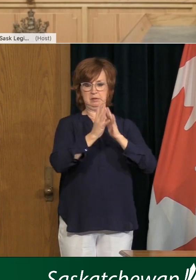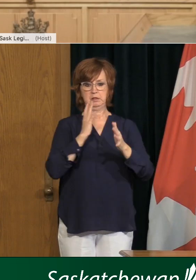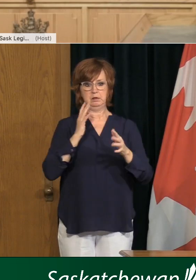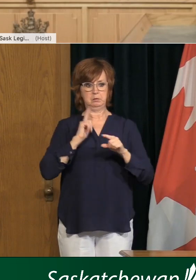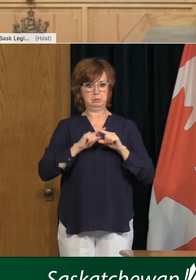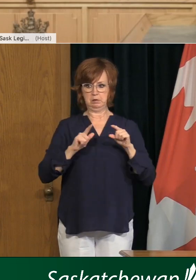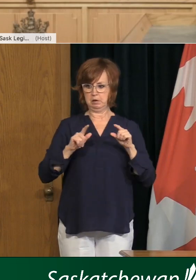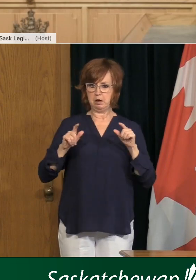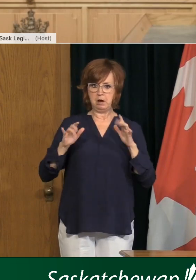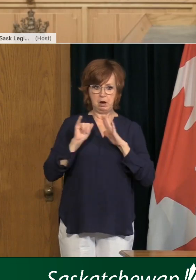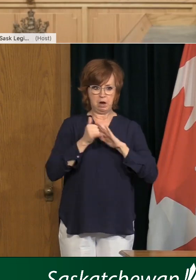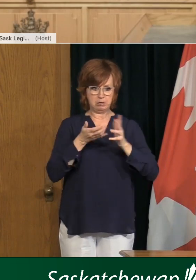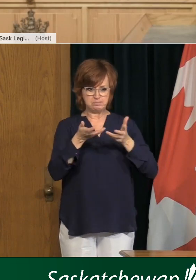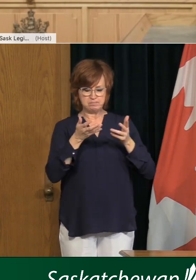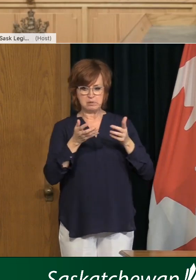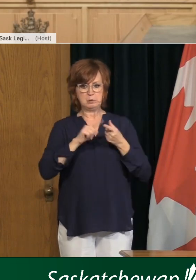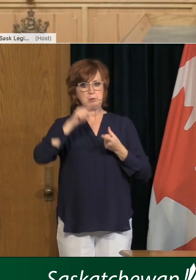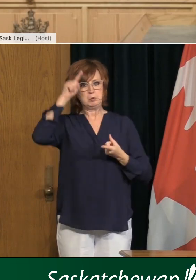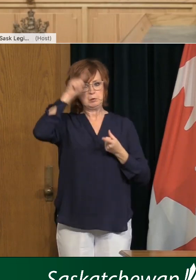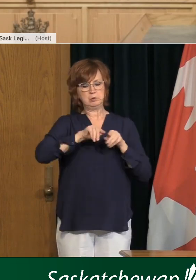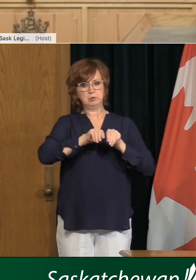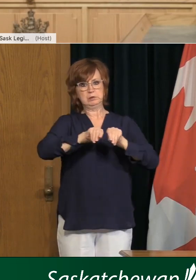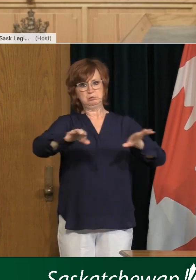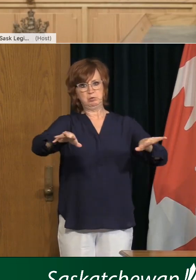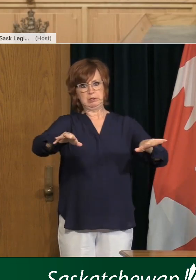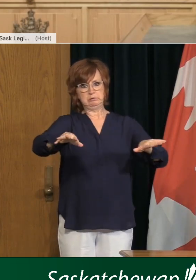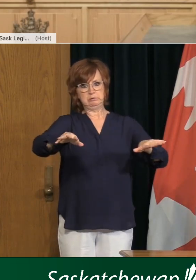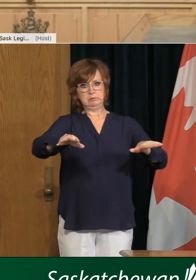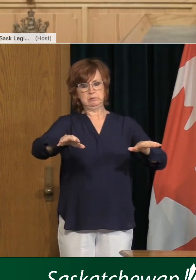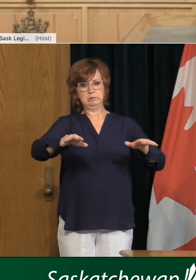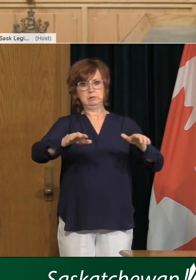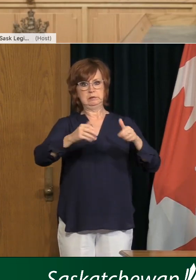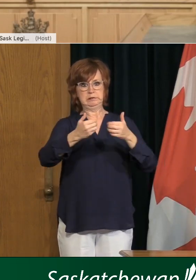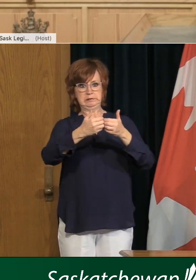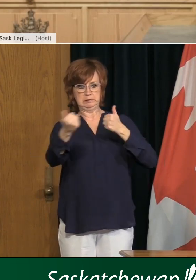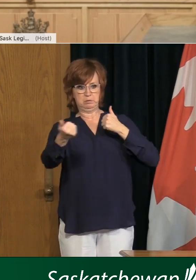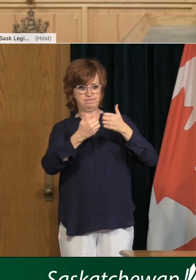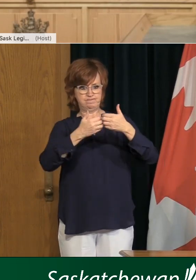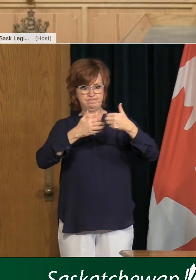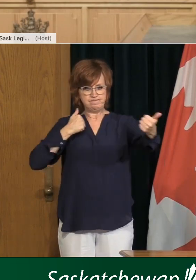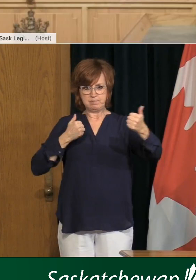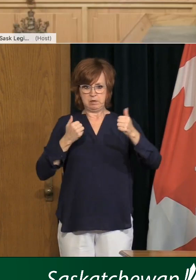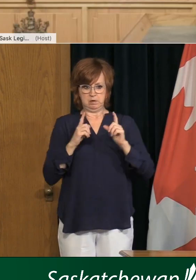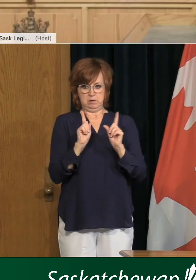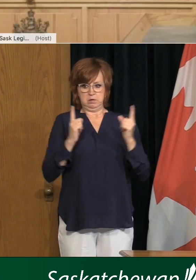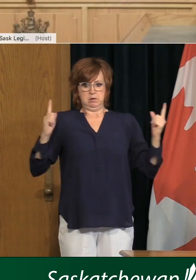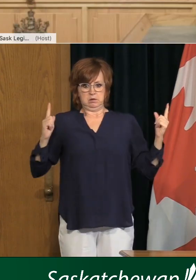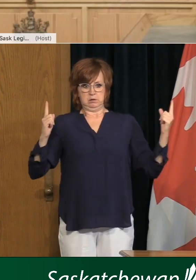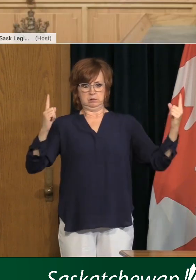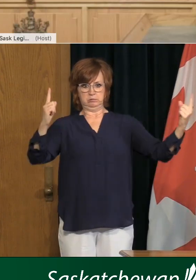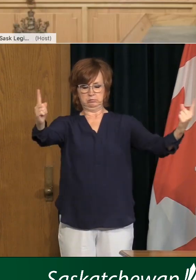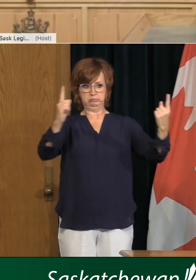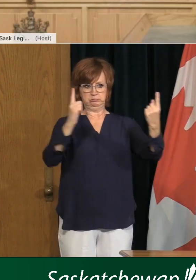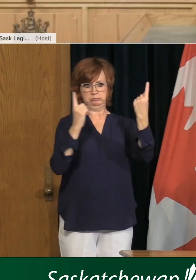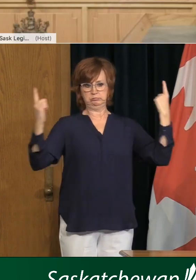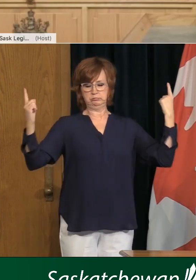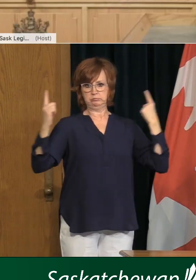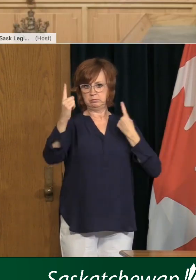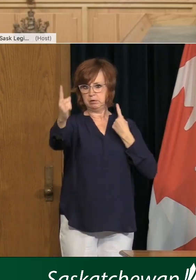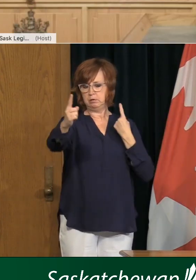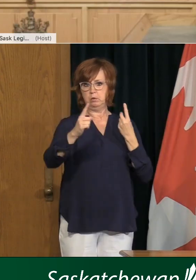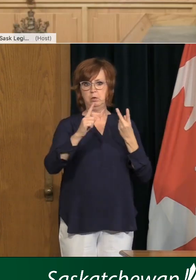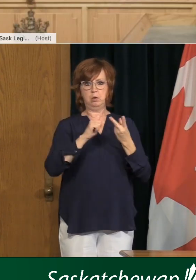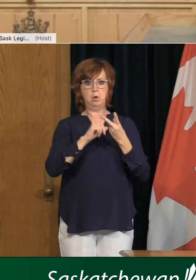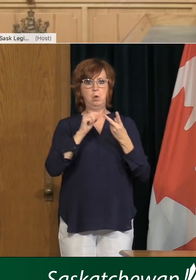to another. Other novel ideas to be able to limit this risk of infection or spread of infection will be